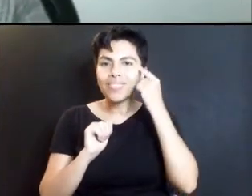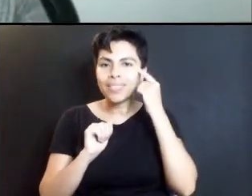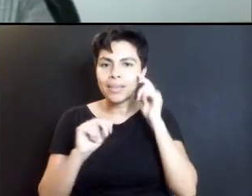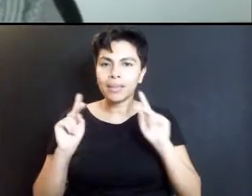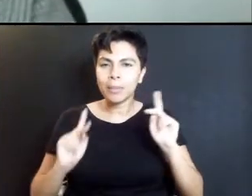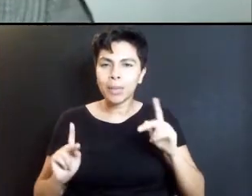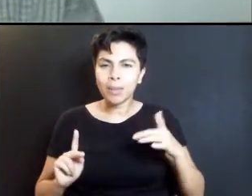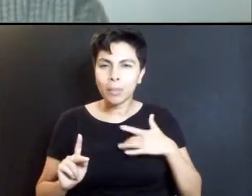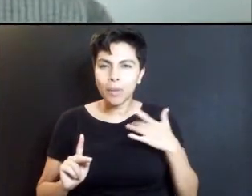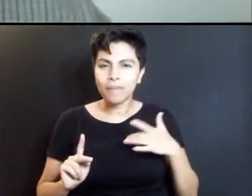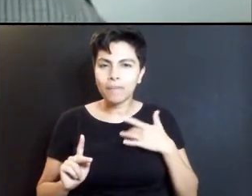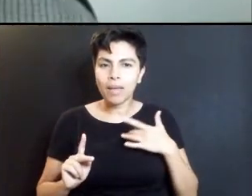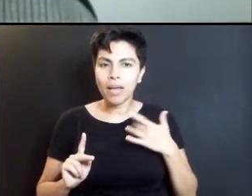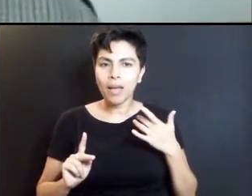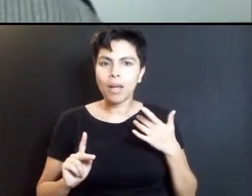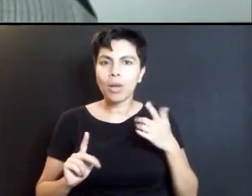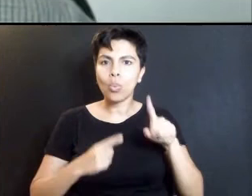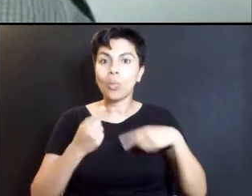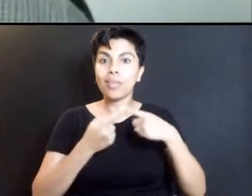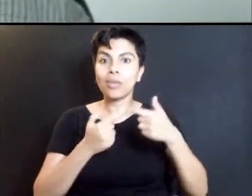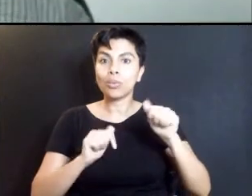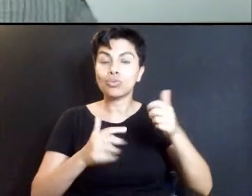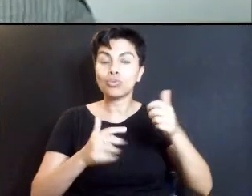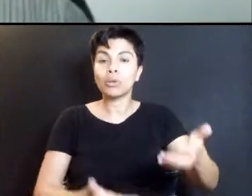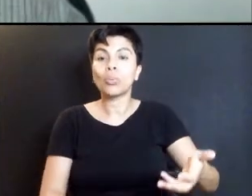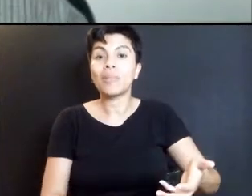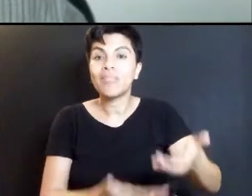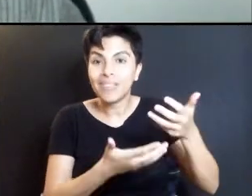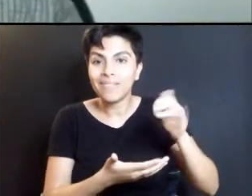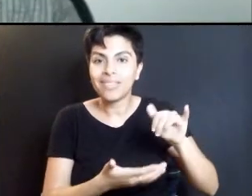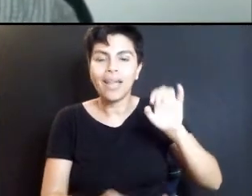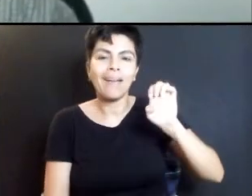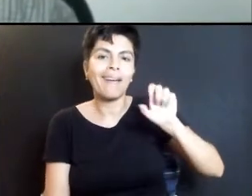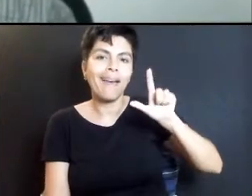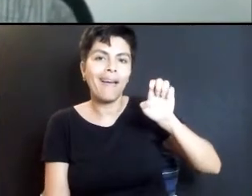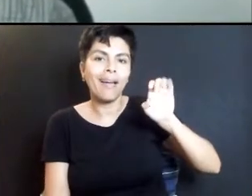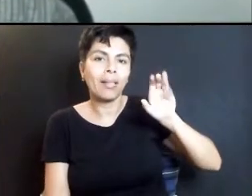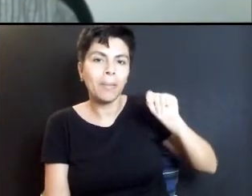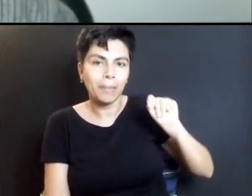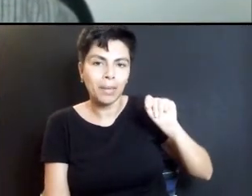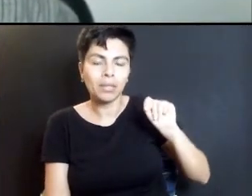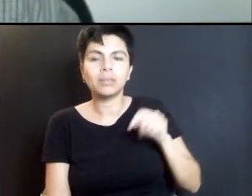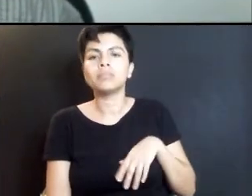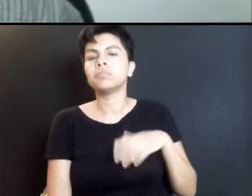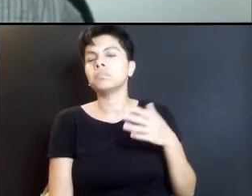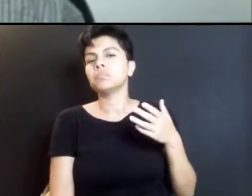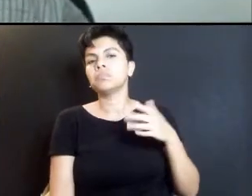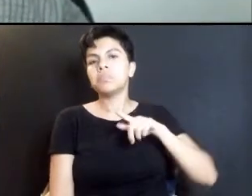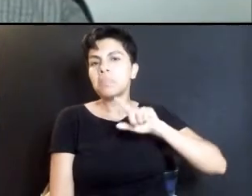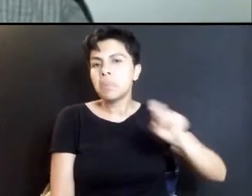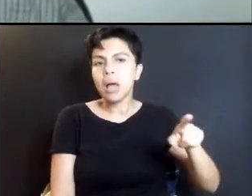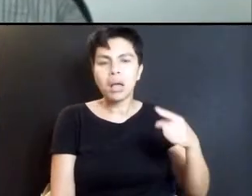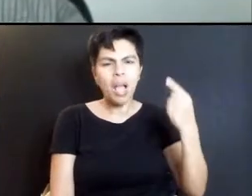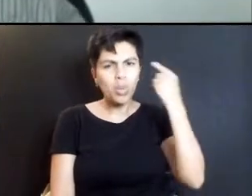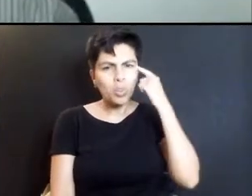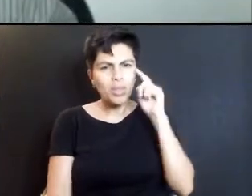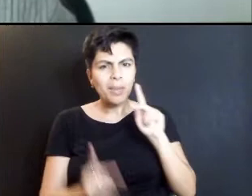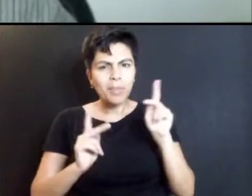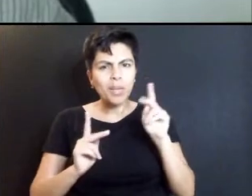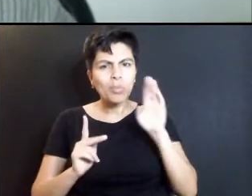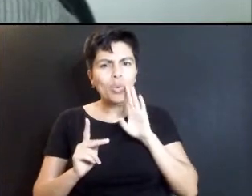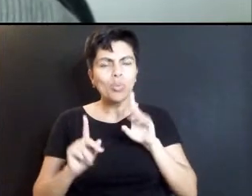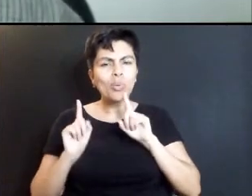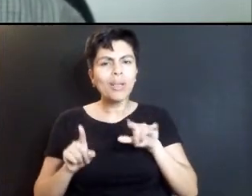people felt when they were trying to lift that element? How do you think the people would react if the wind blew